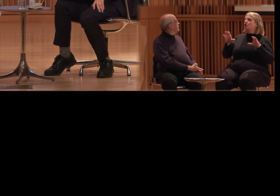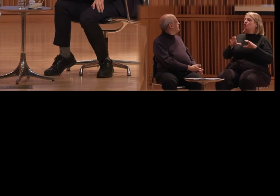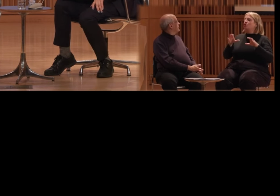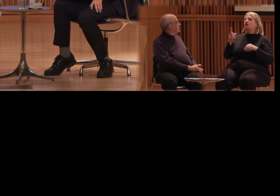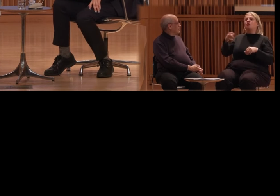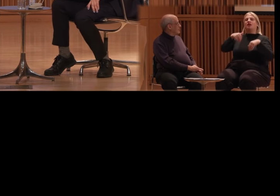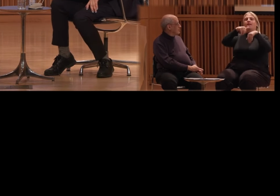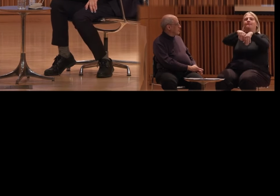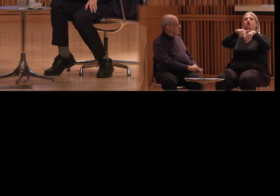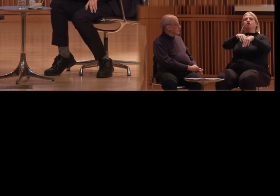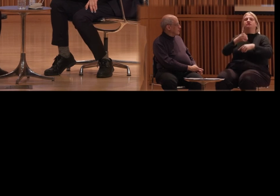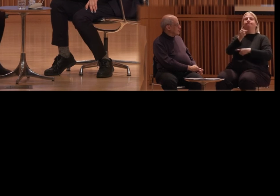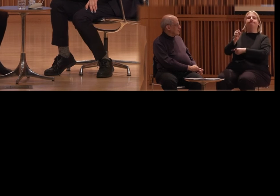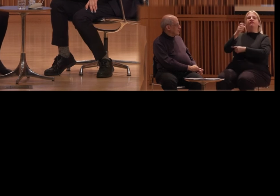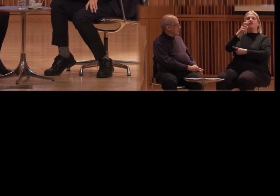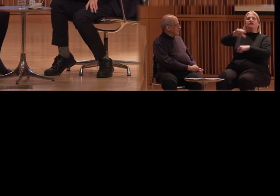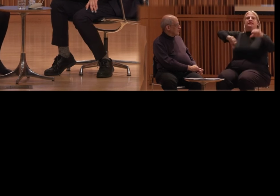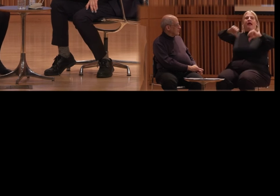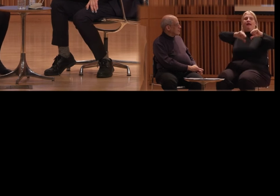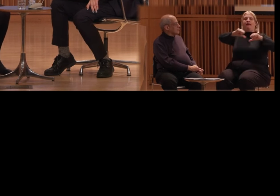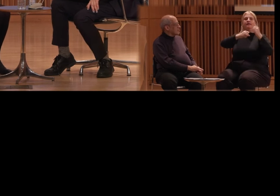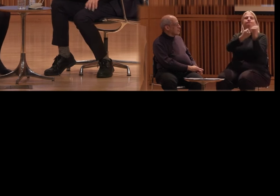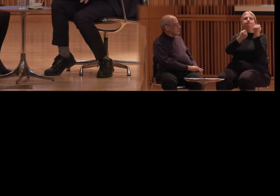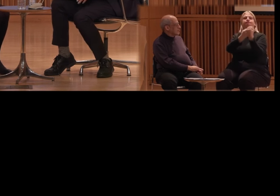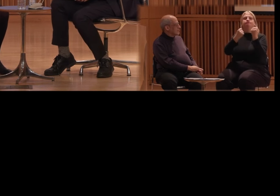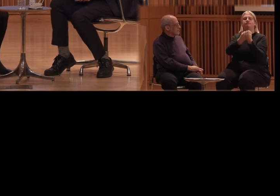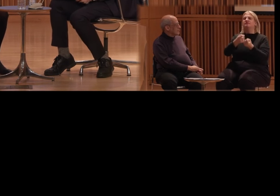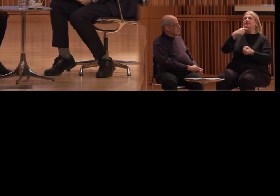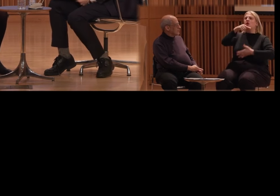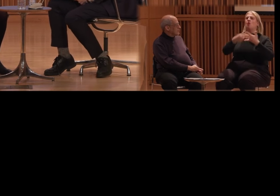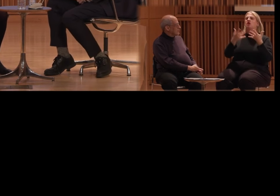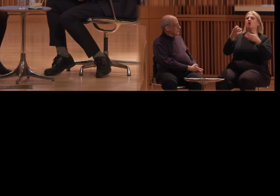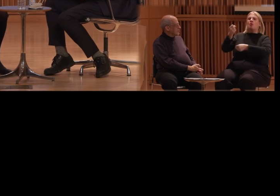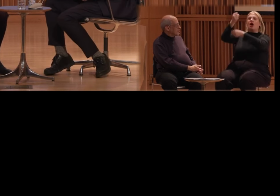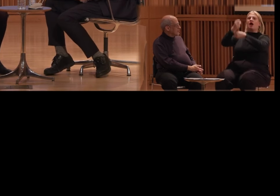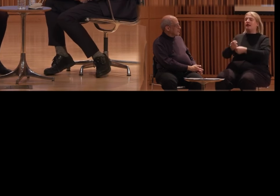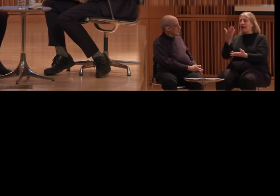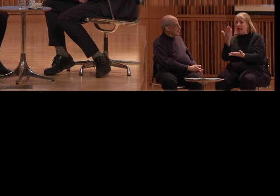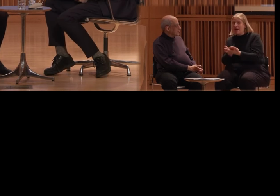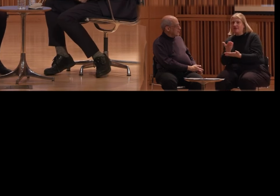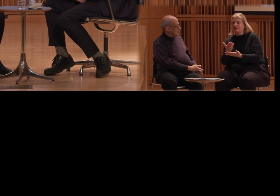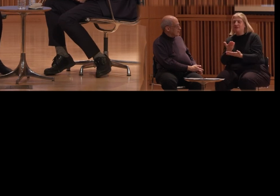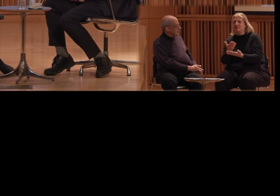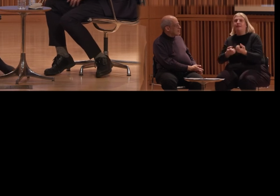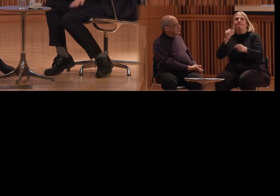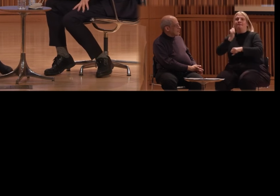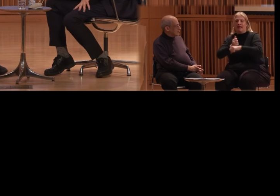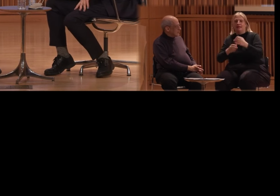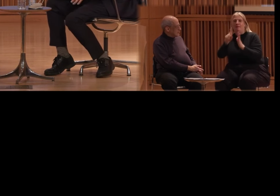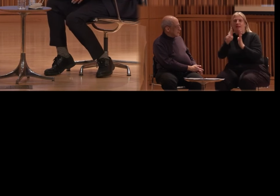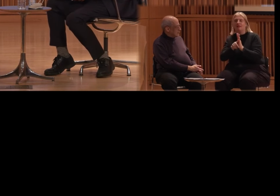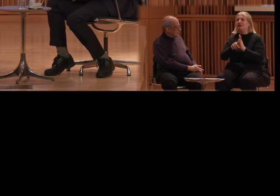for science that says, what do we want? Evidence-based policy. When do we want it? After